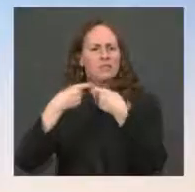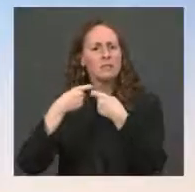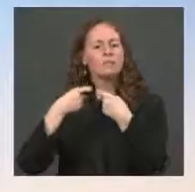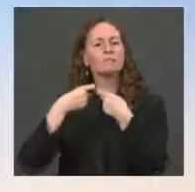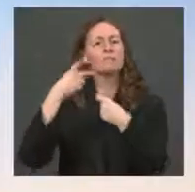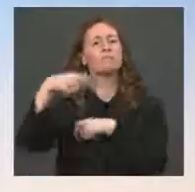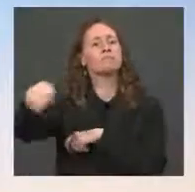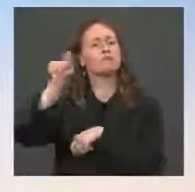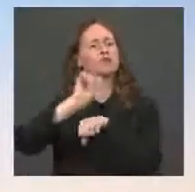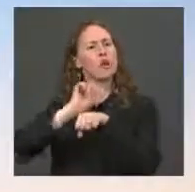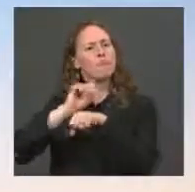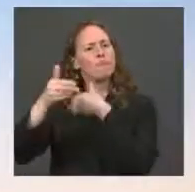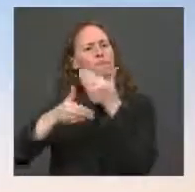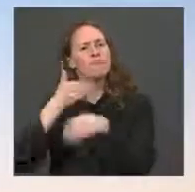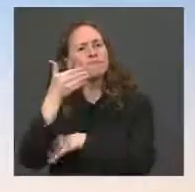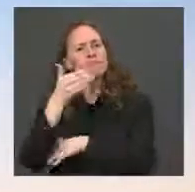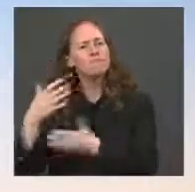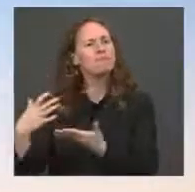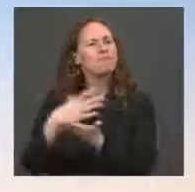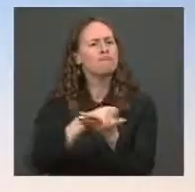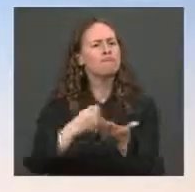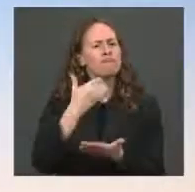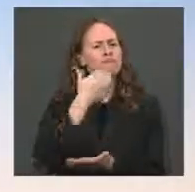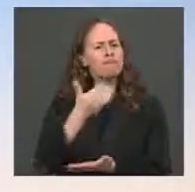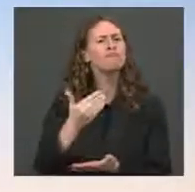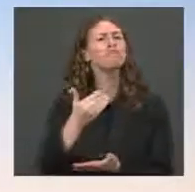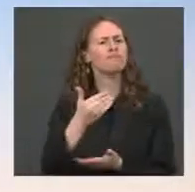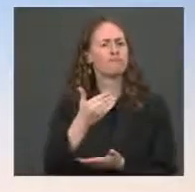Workers to make half of all new vehicles sold